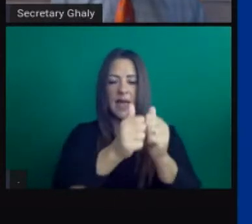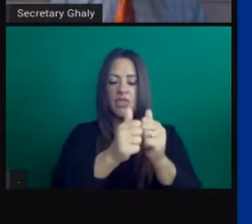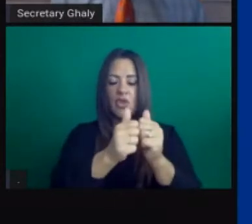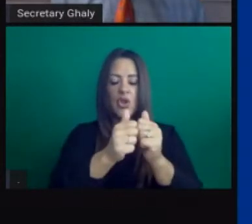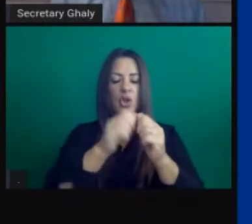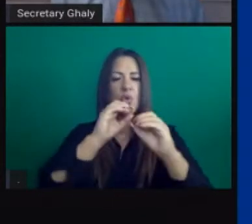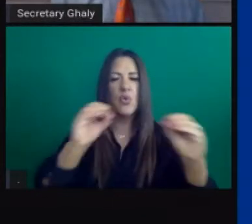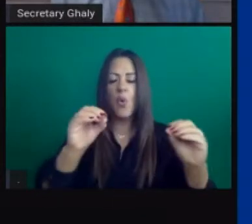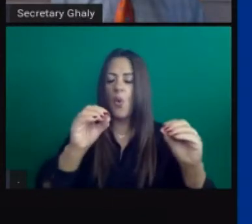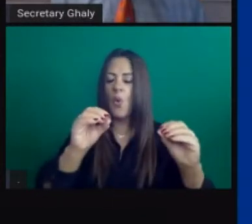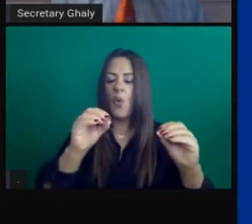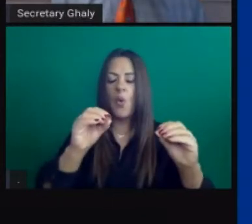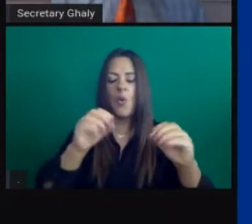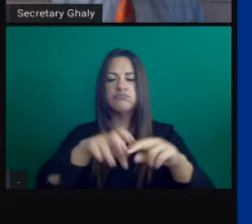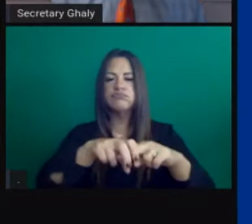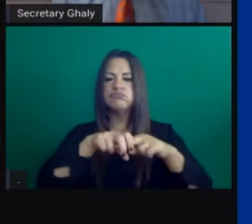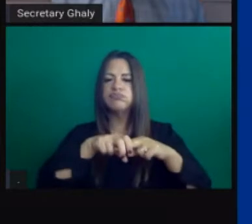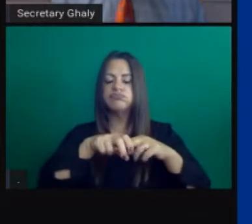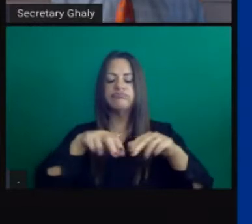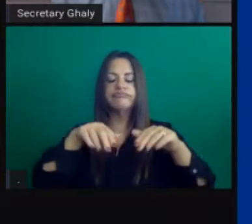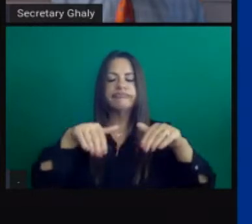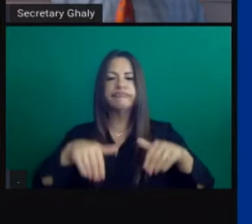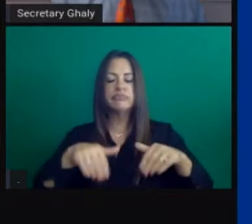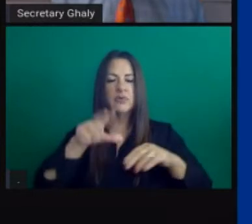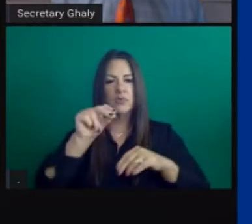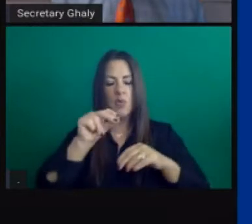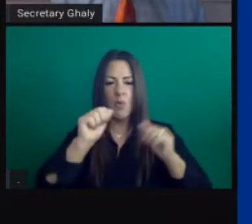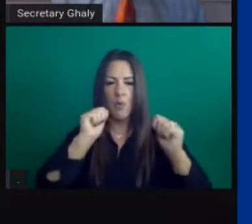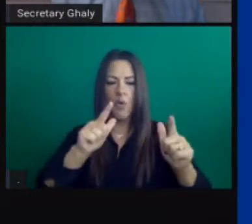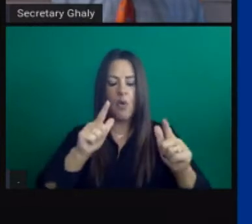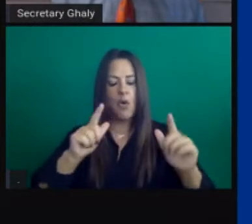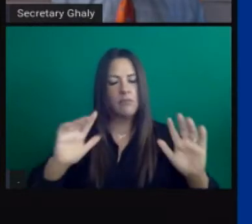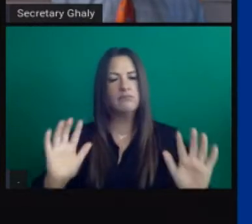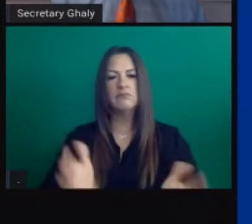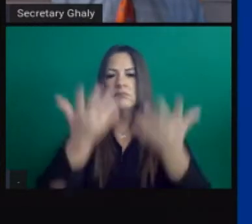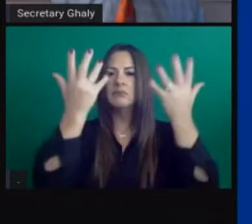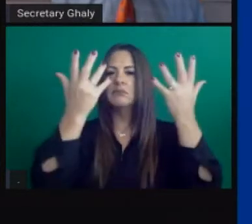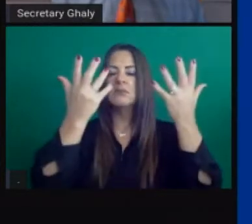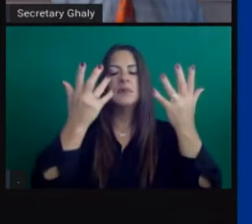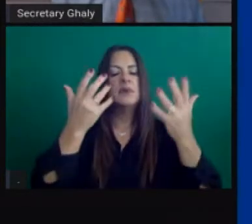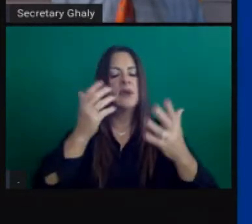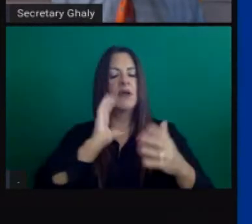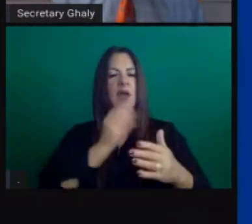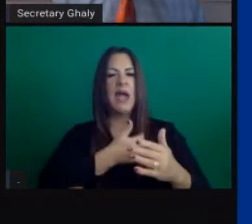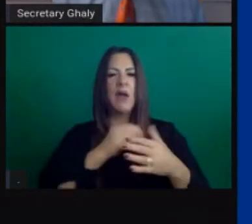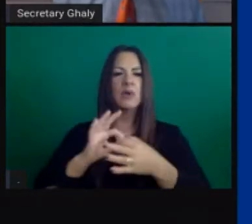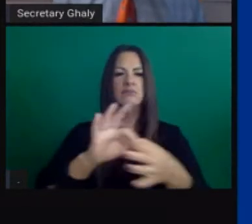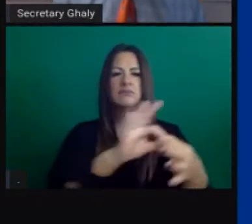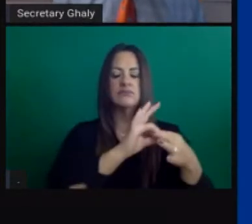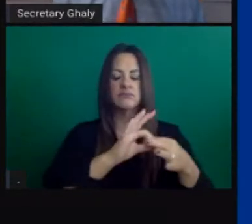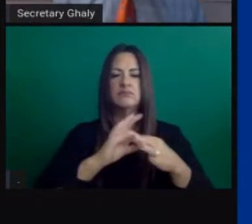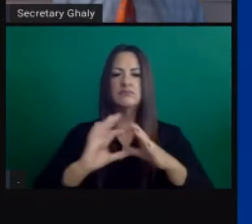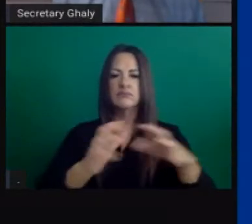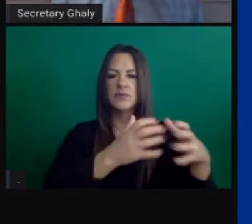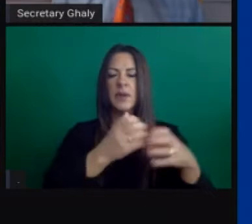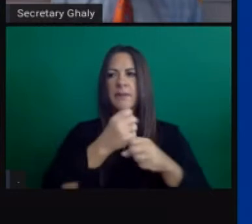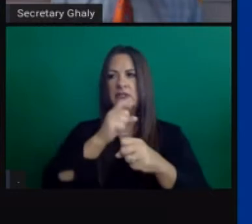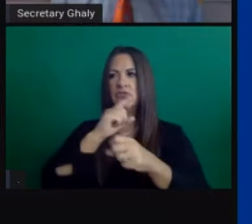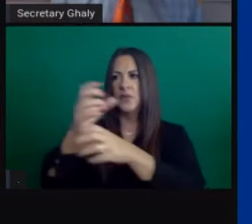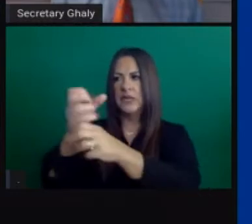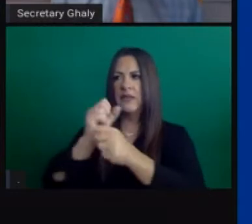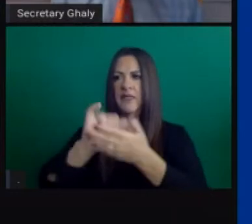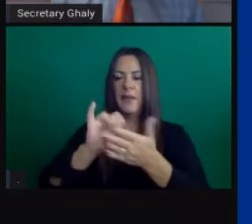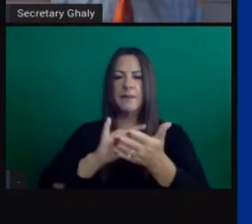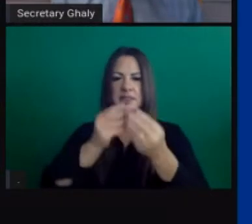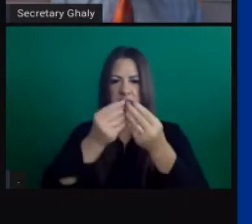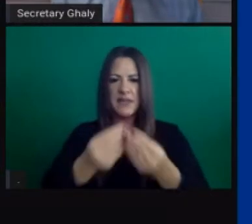quickly to get vaccine into our communities, but also to ensure that we do that as safely as possible. Next